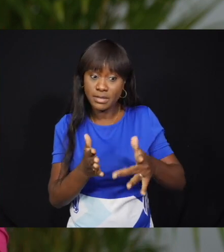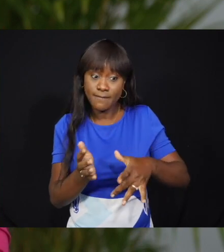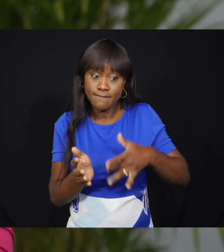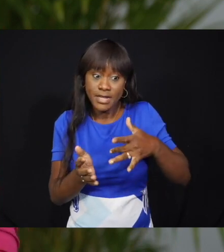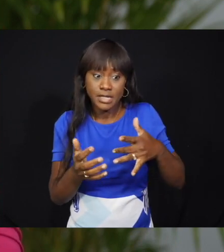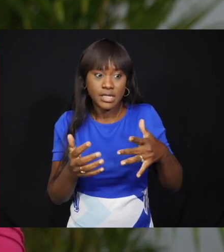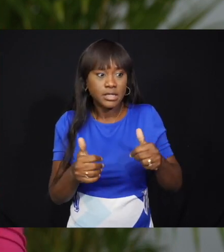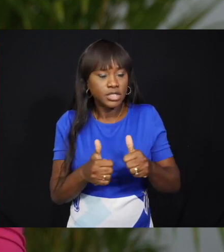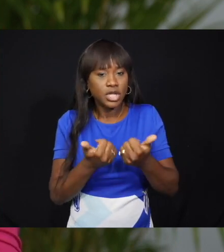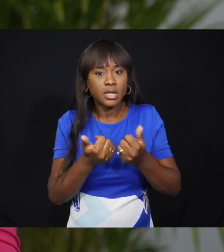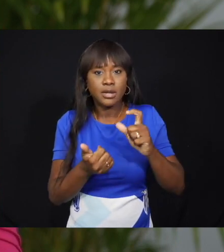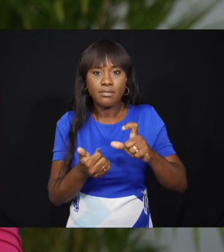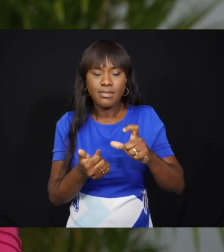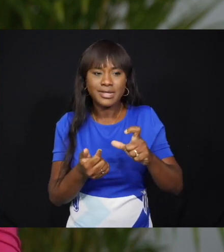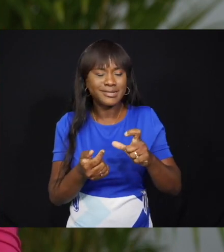cope with.